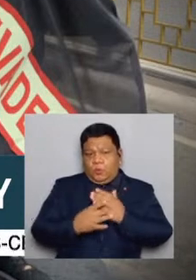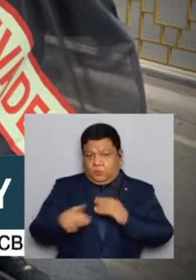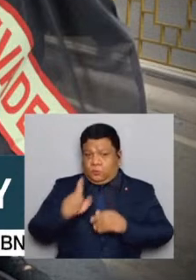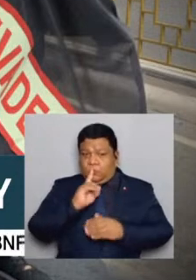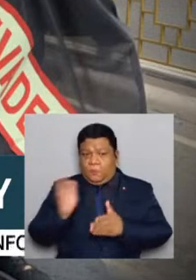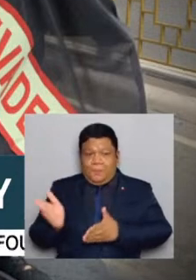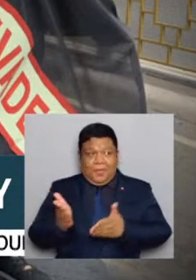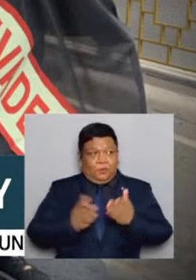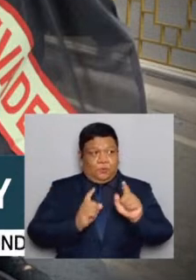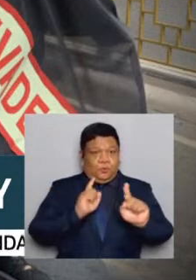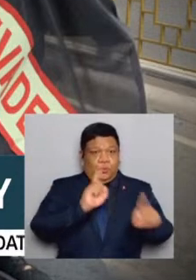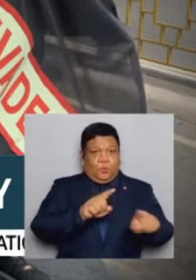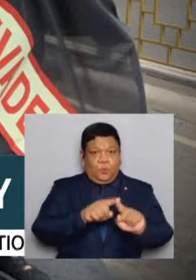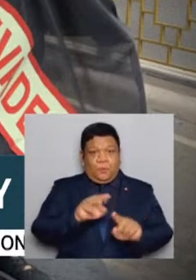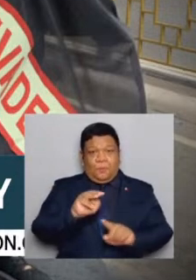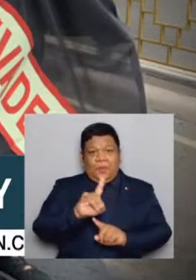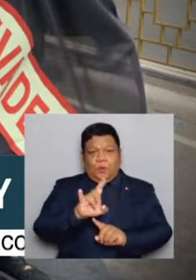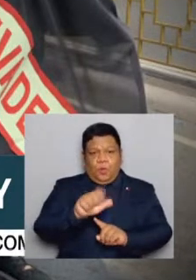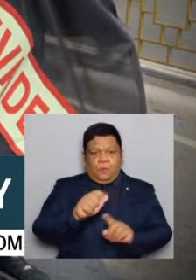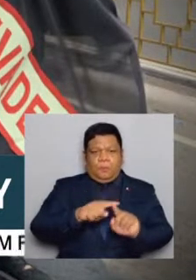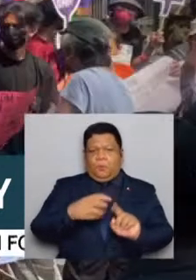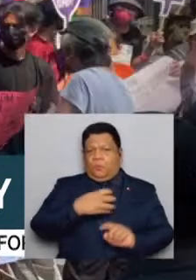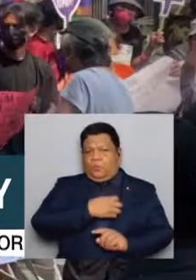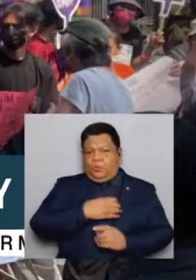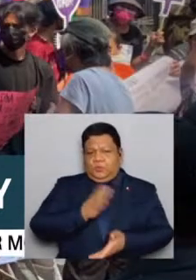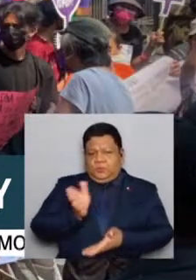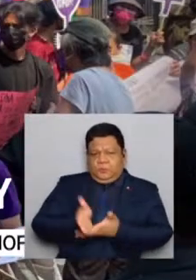they were stopped by the police.